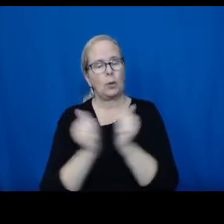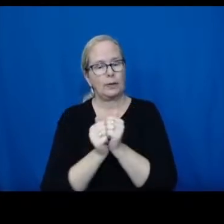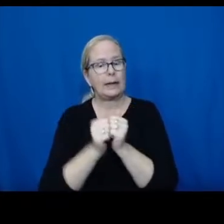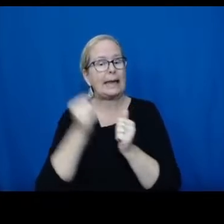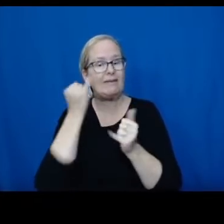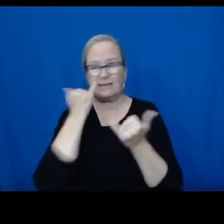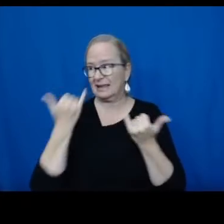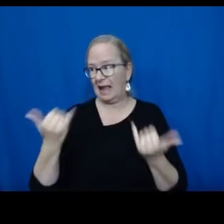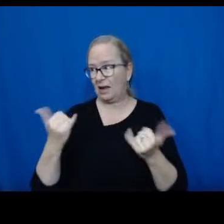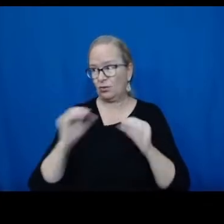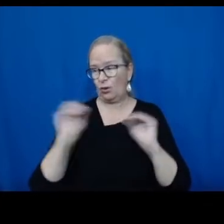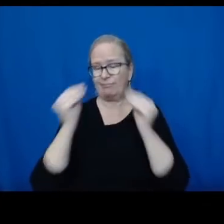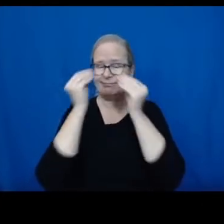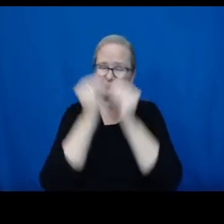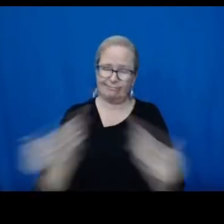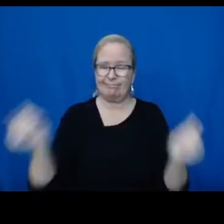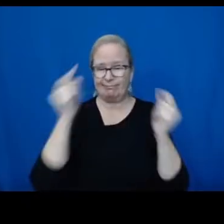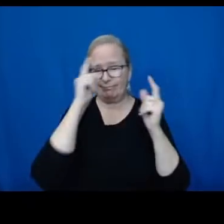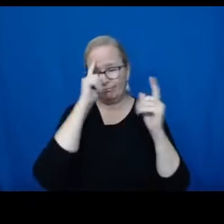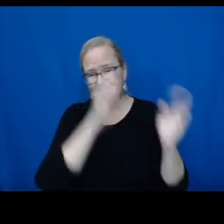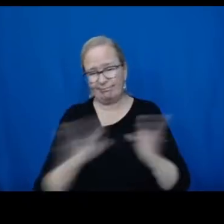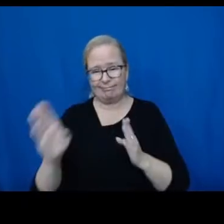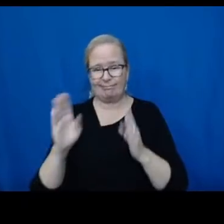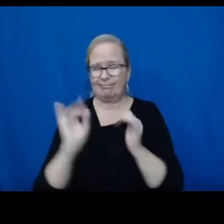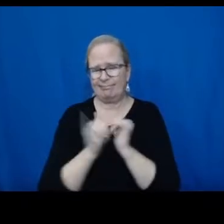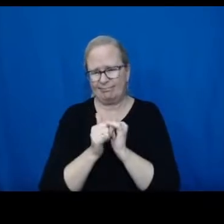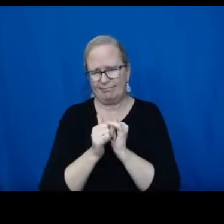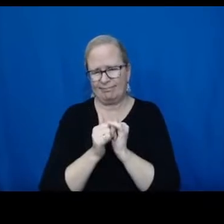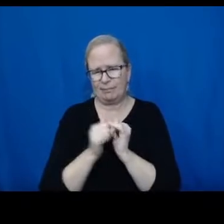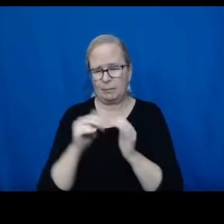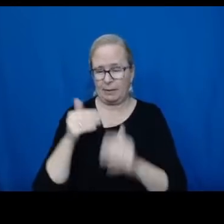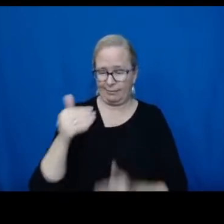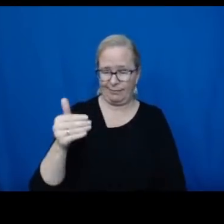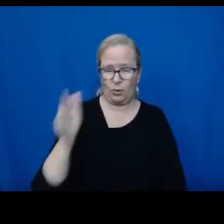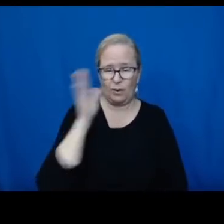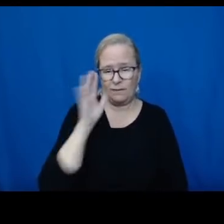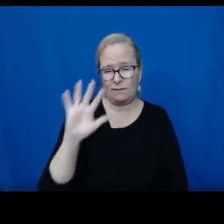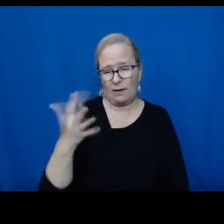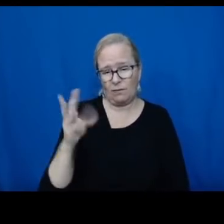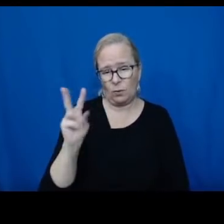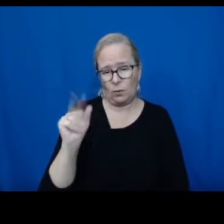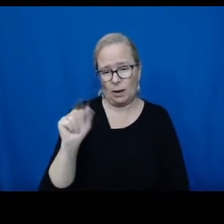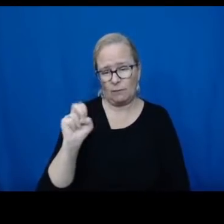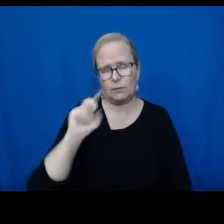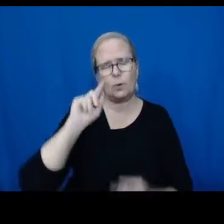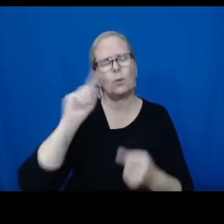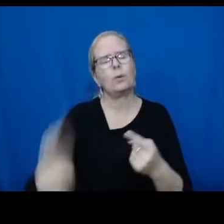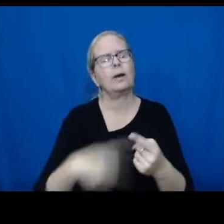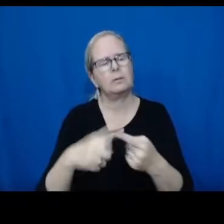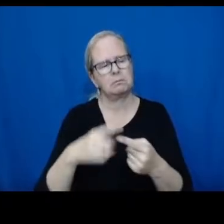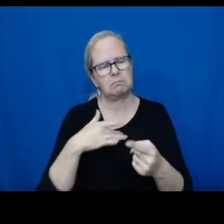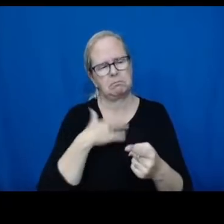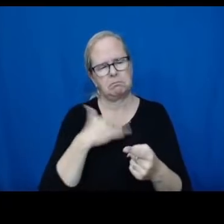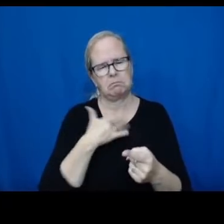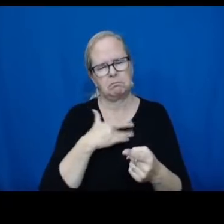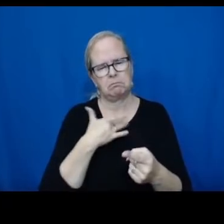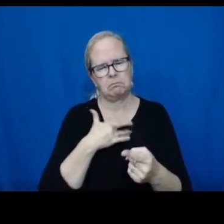Well, I think then probably around December, but I didn't do the model for that yet.